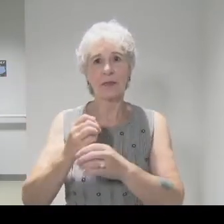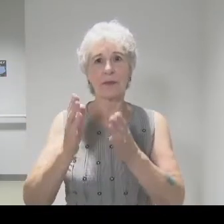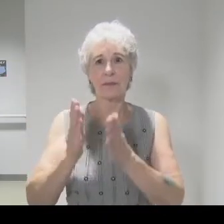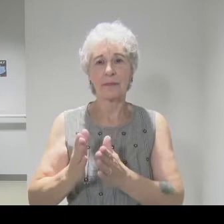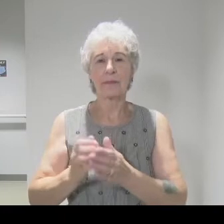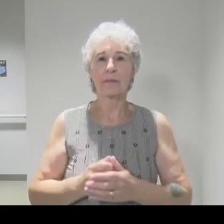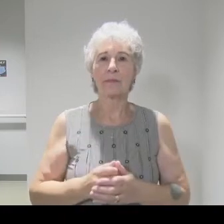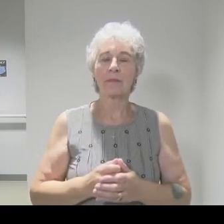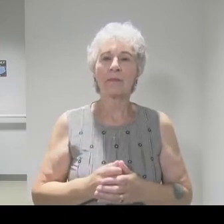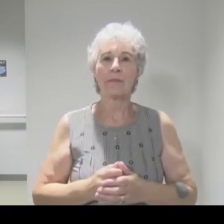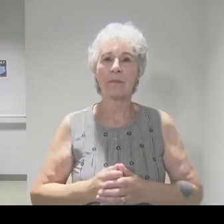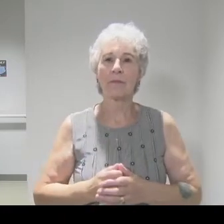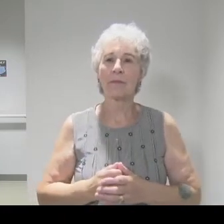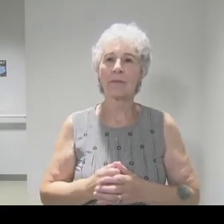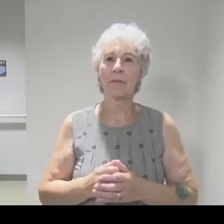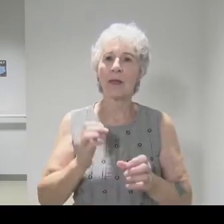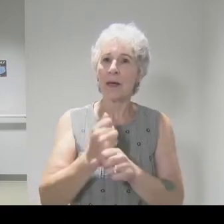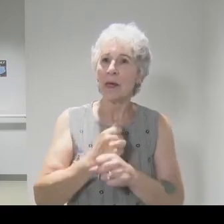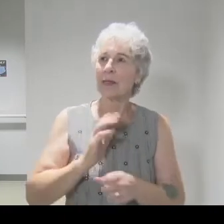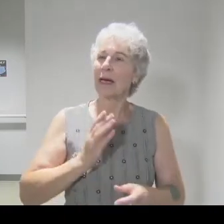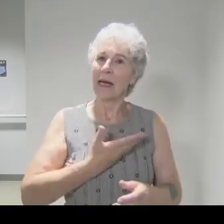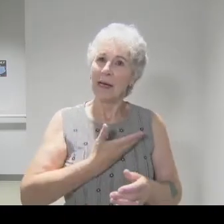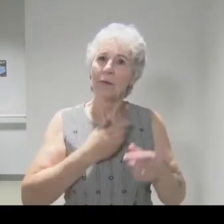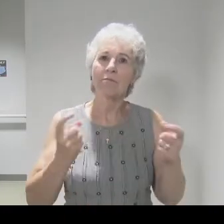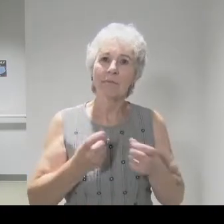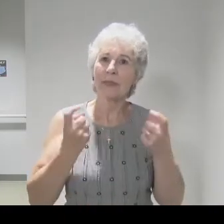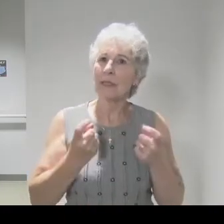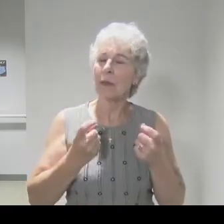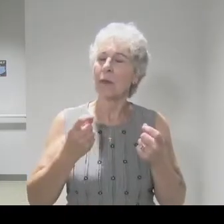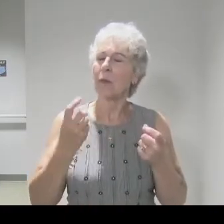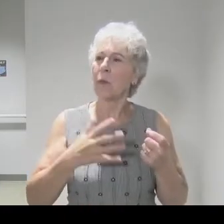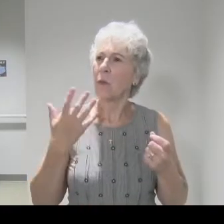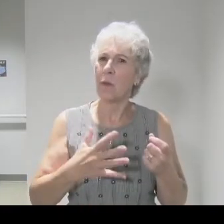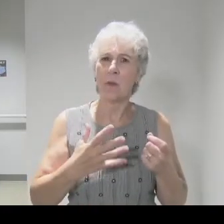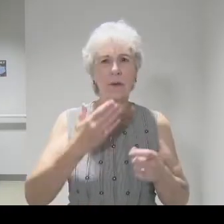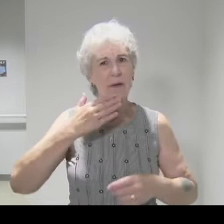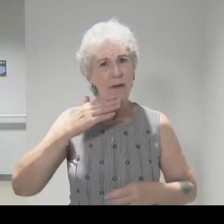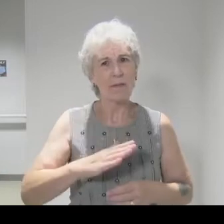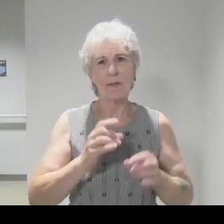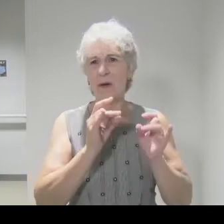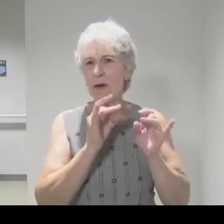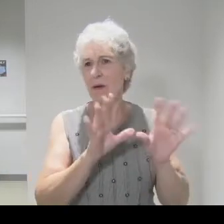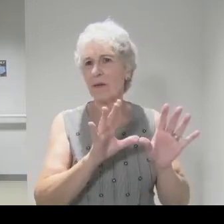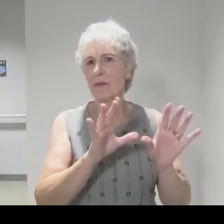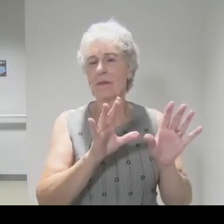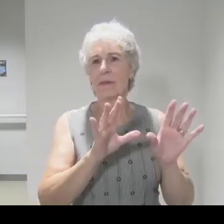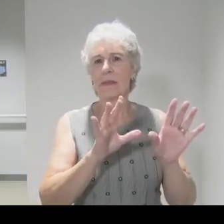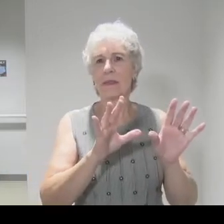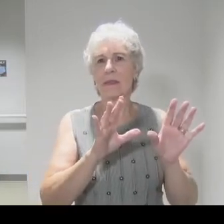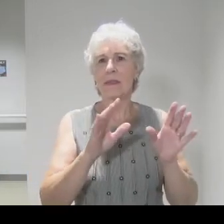God, that makes our sin pretty bad, pretty